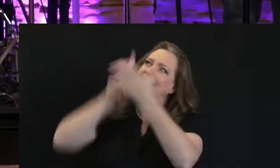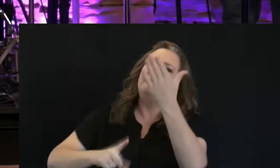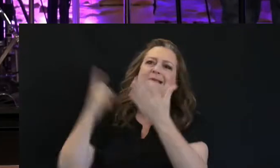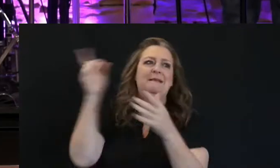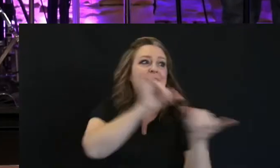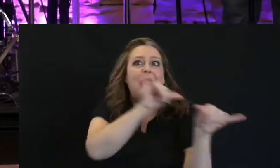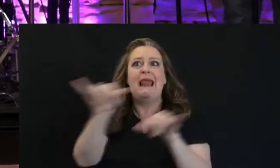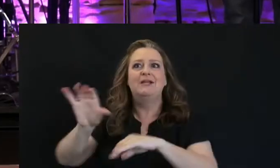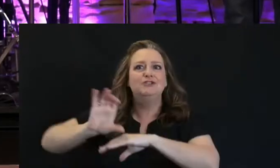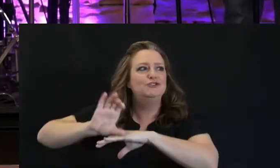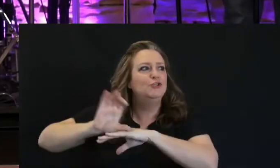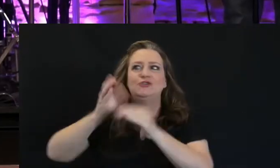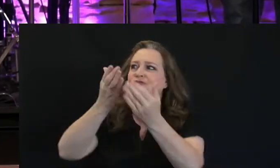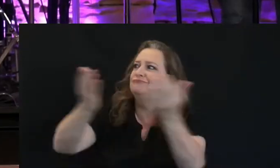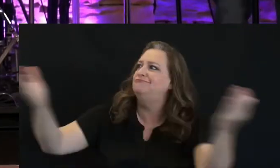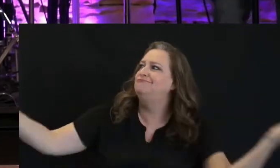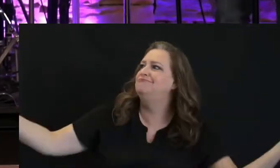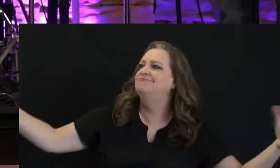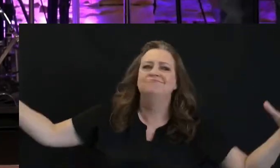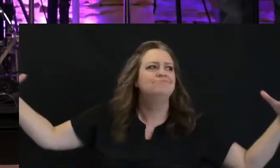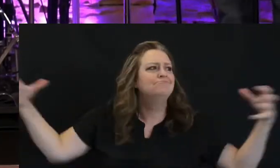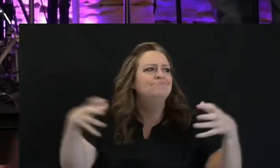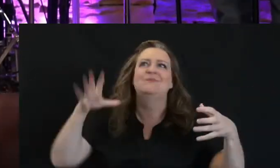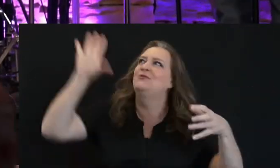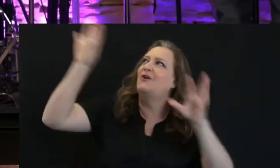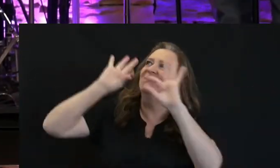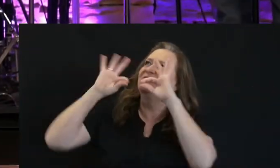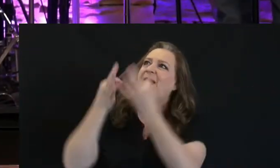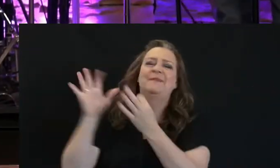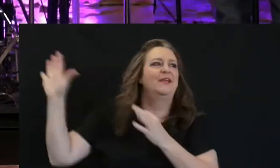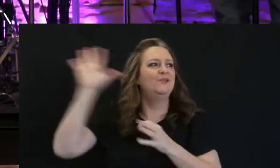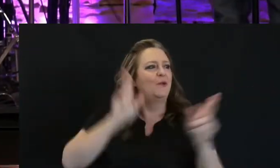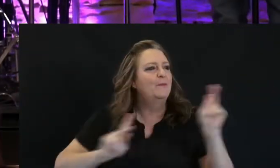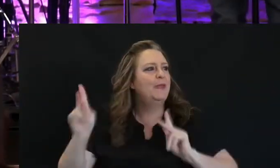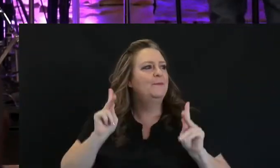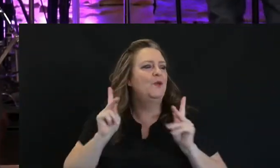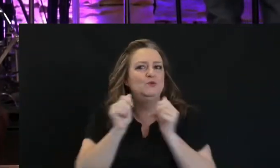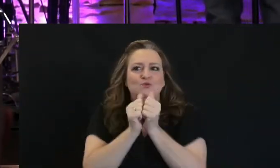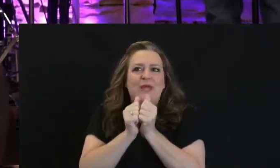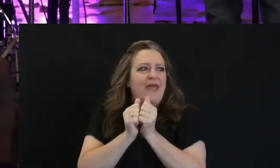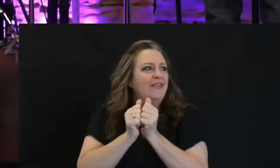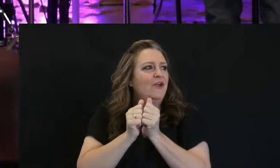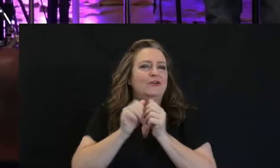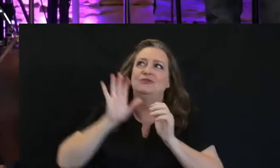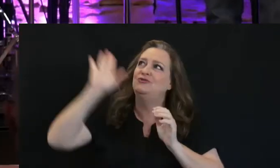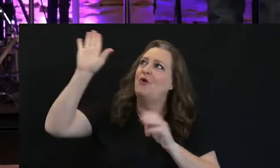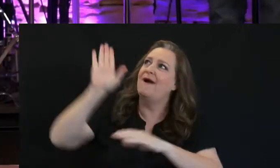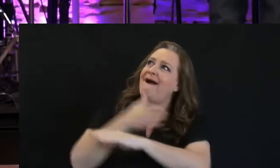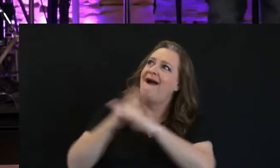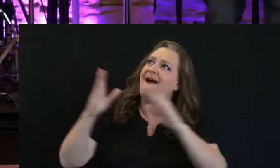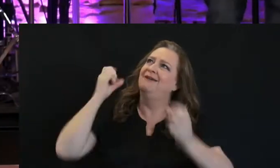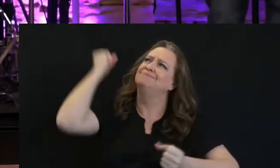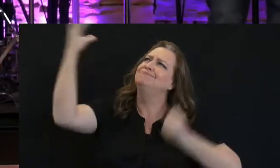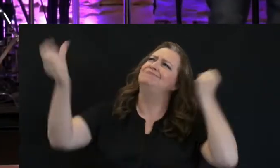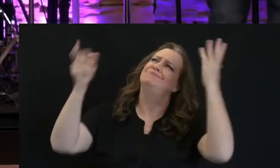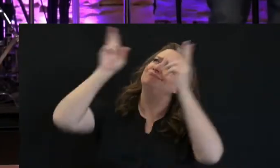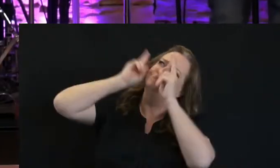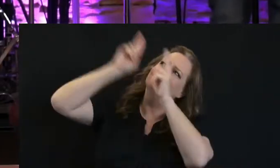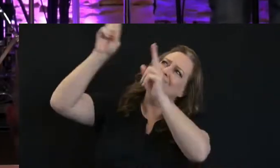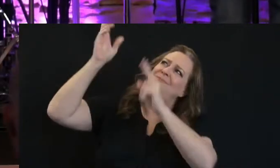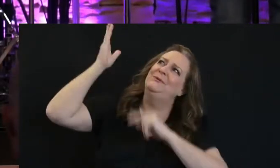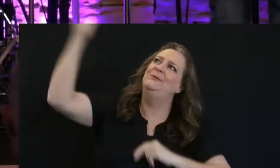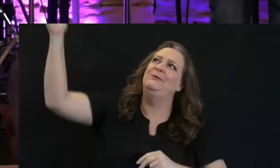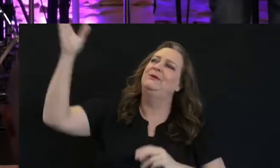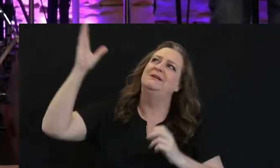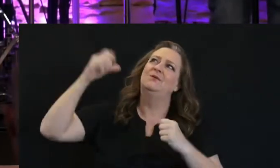like church, that we all get to be your family and your people to gather in your house and sing songs of praise to you. We give this time